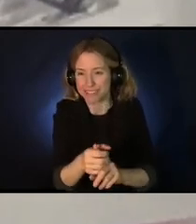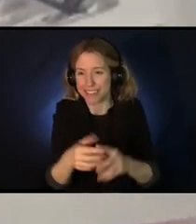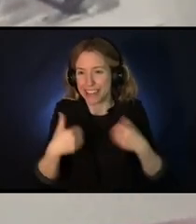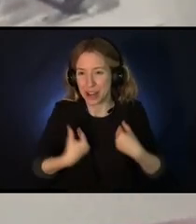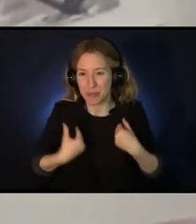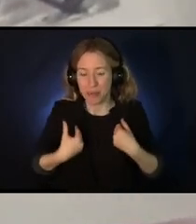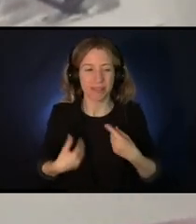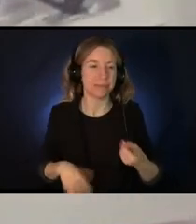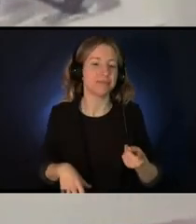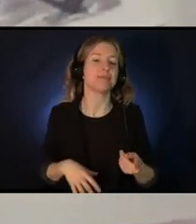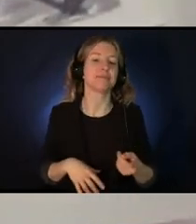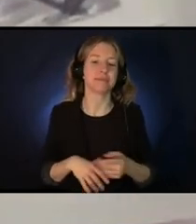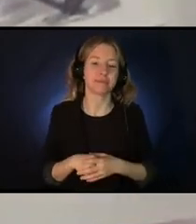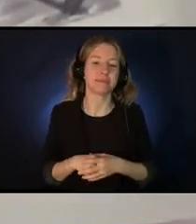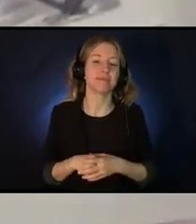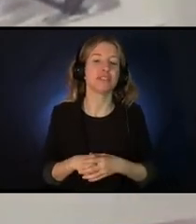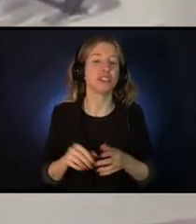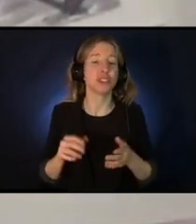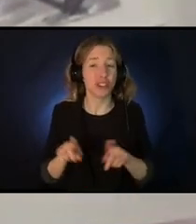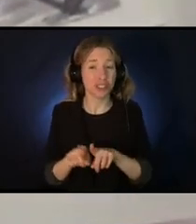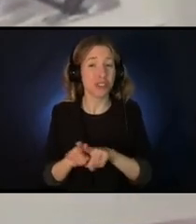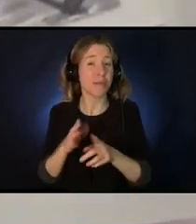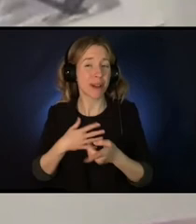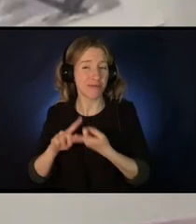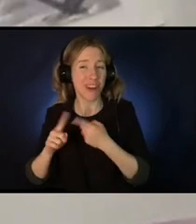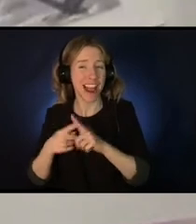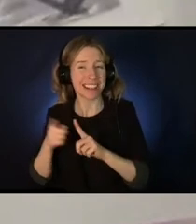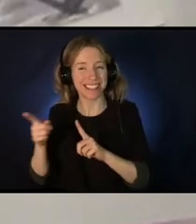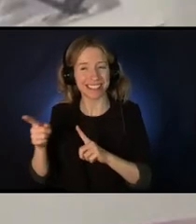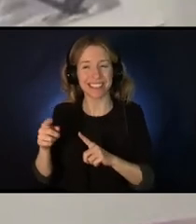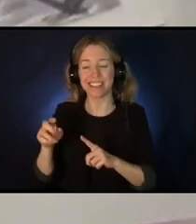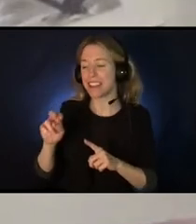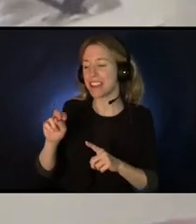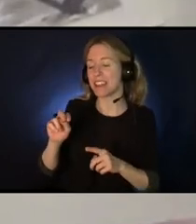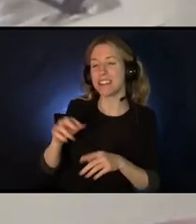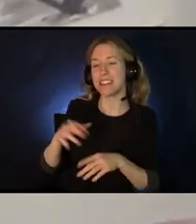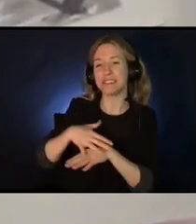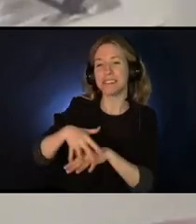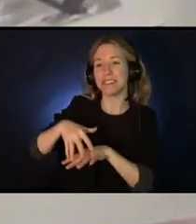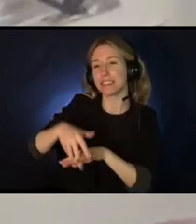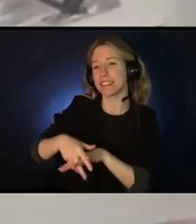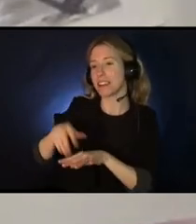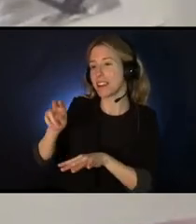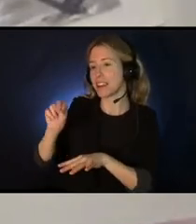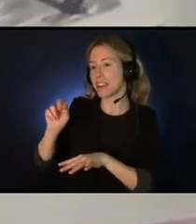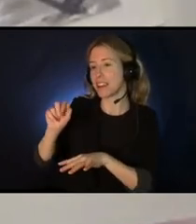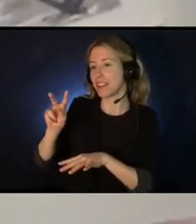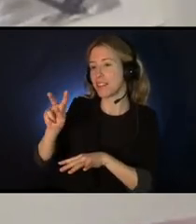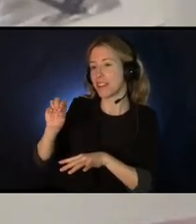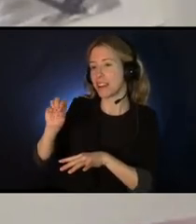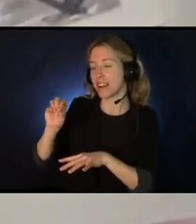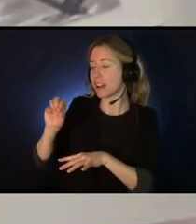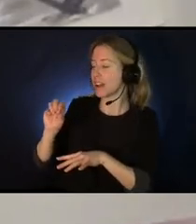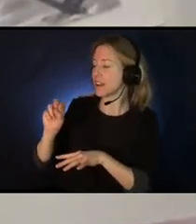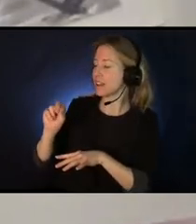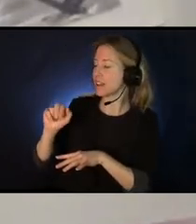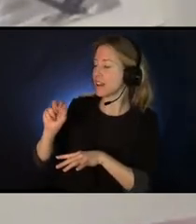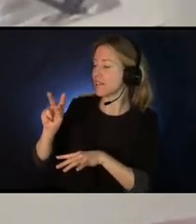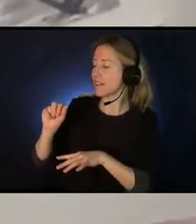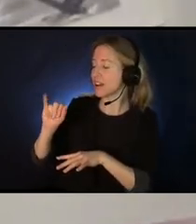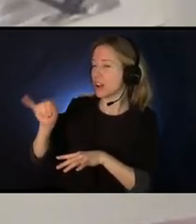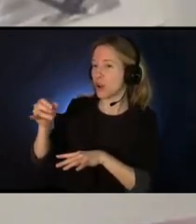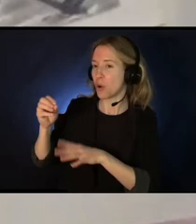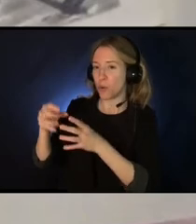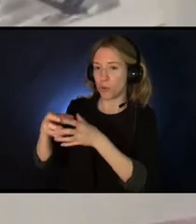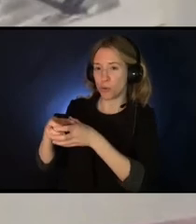too. And this is about a Navajo friend of mine. She was an elder. And she wanted to live in Albuquerque. She